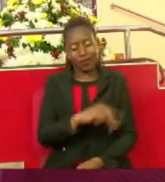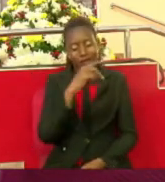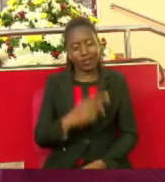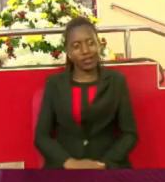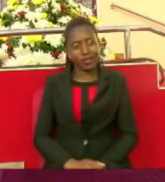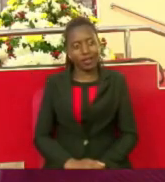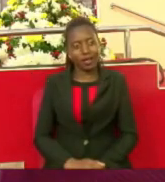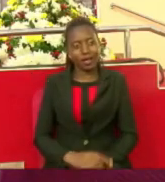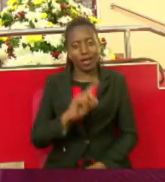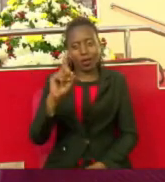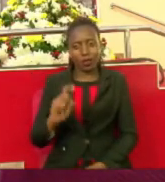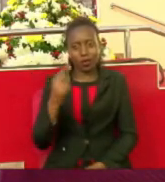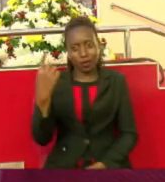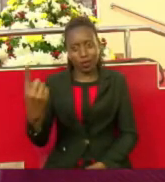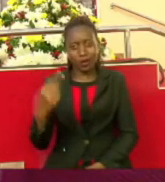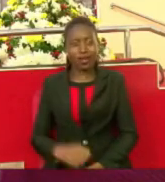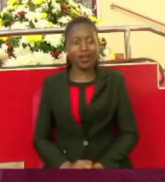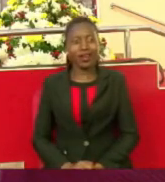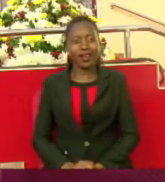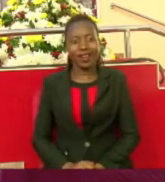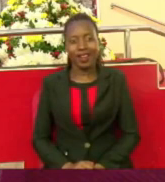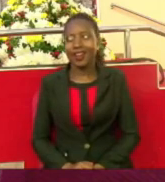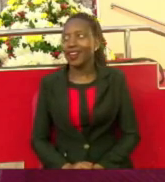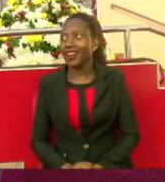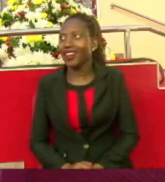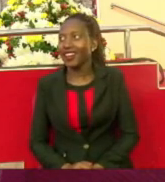Question number one, until he reaches a point, he says,